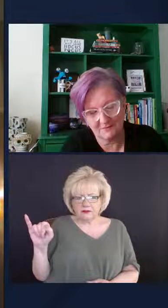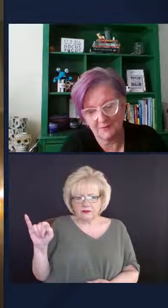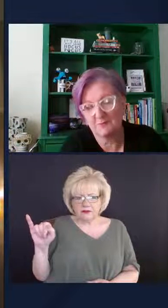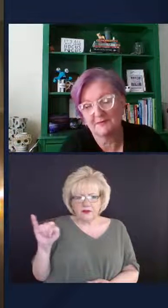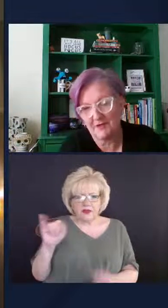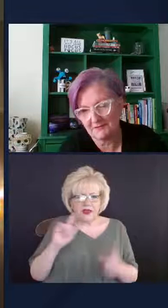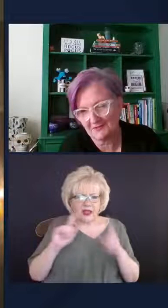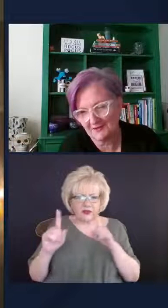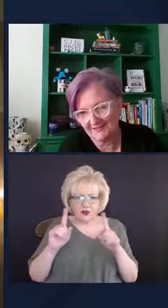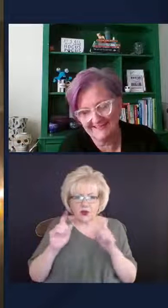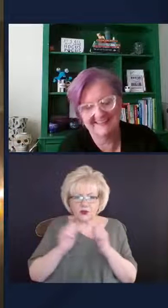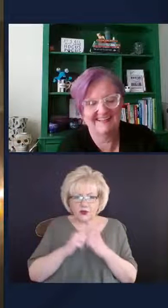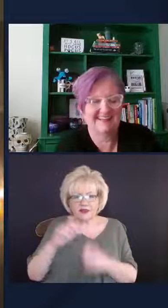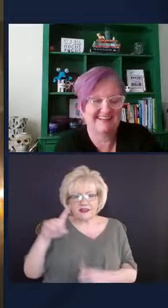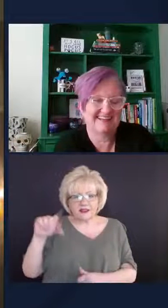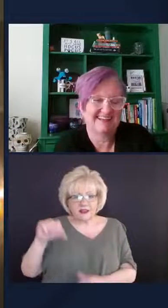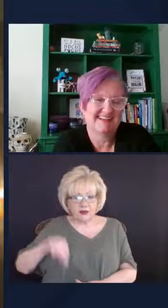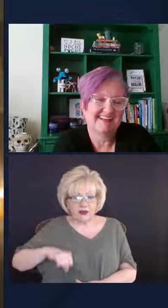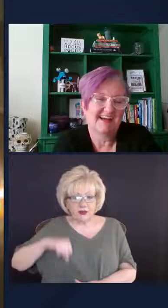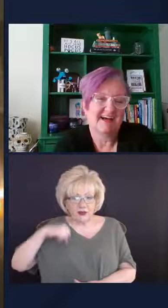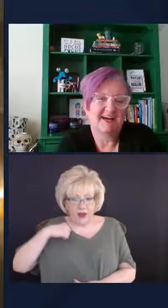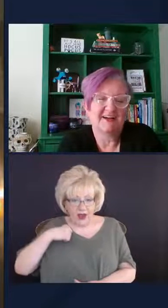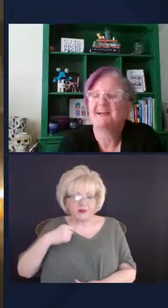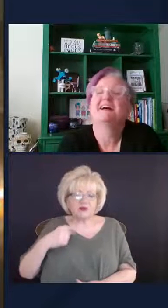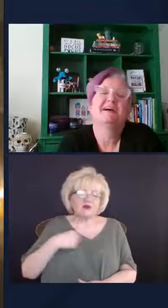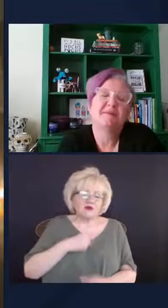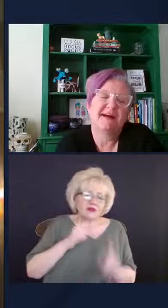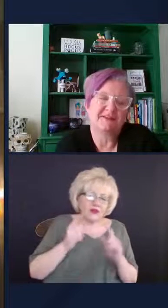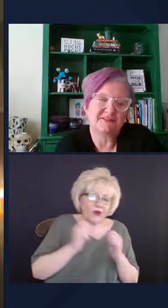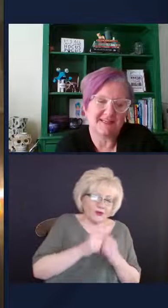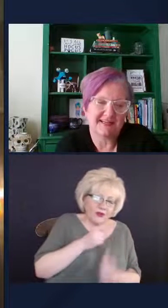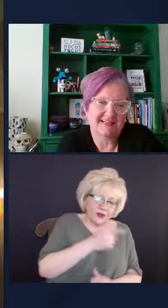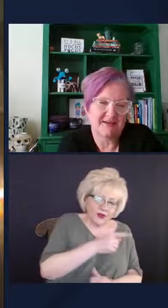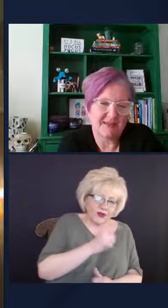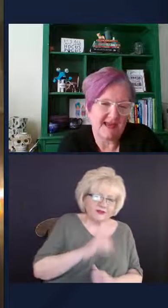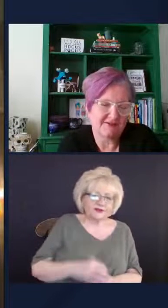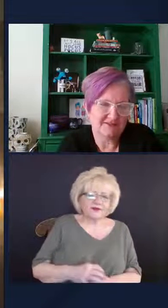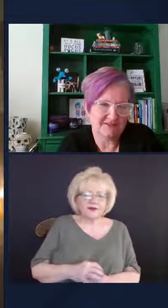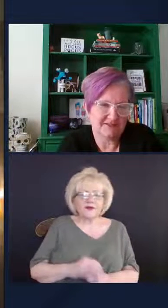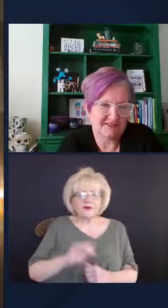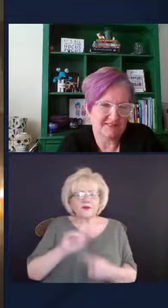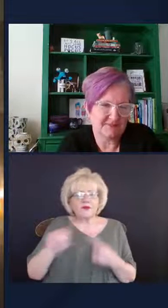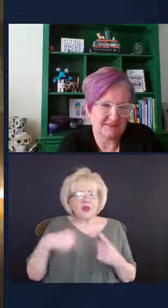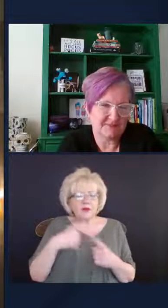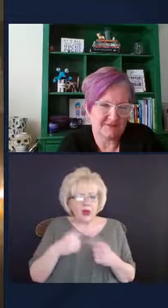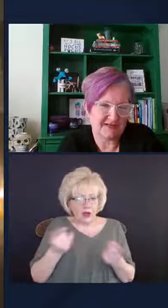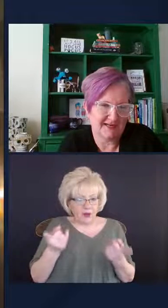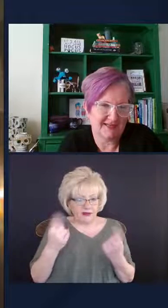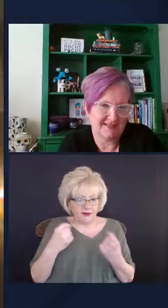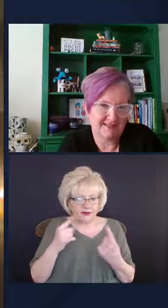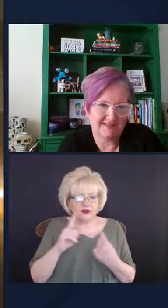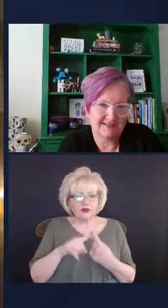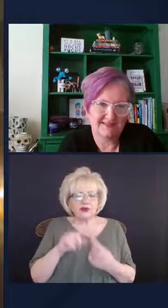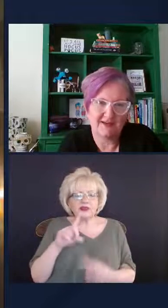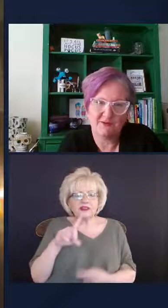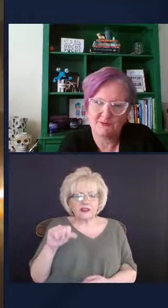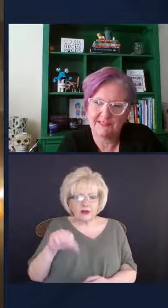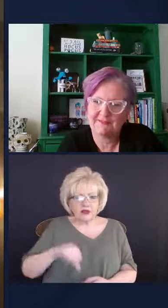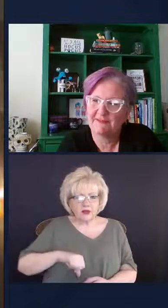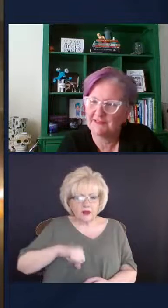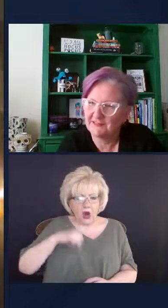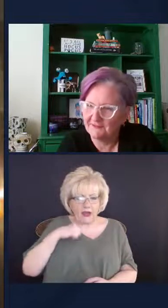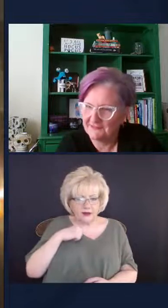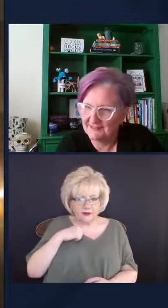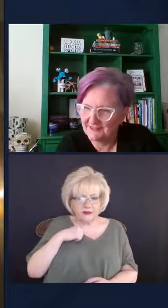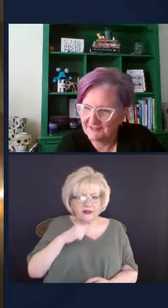to us. We talked to her uh, about coming out to Disability Pride, not